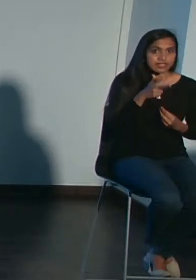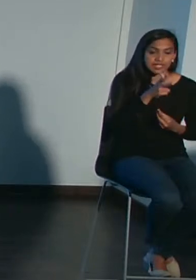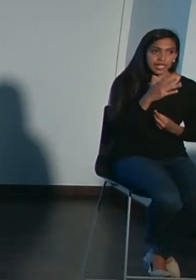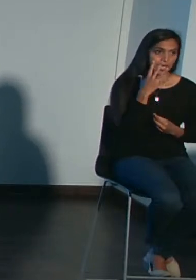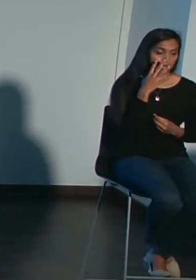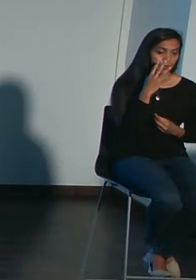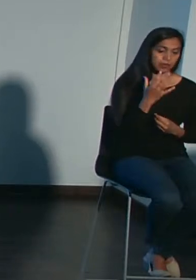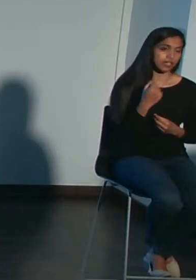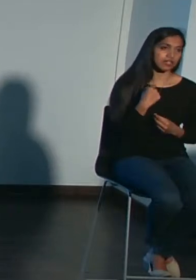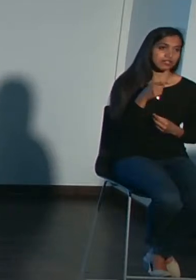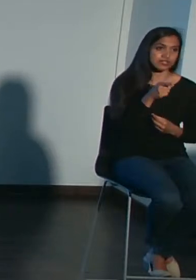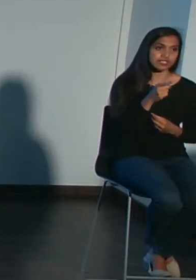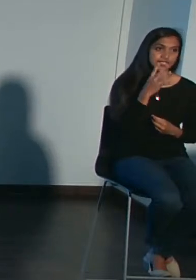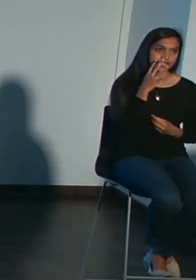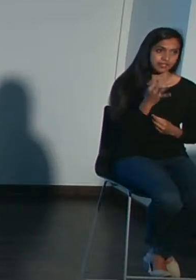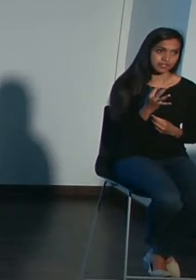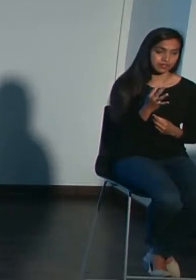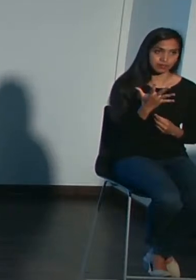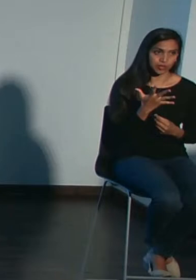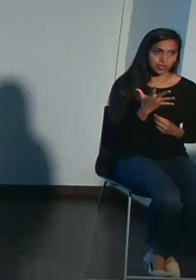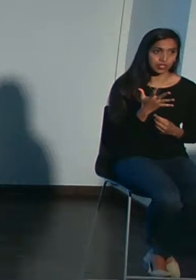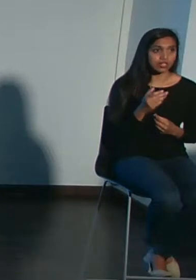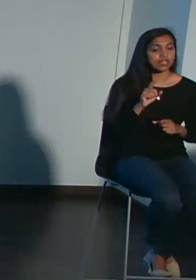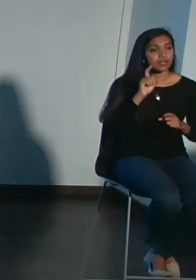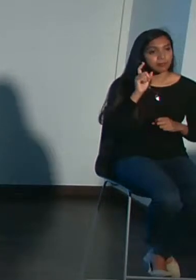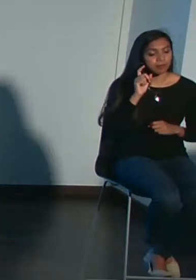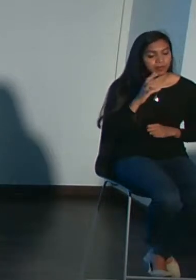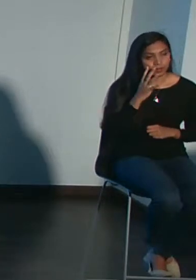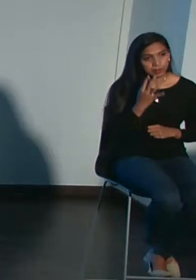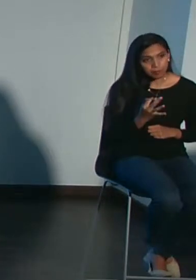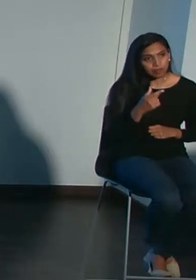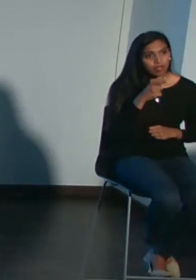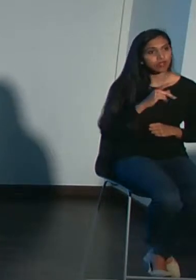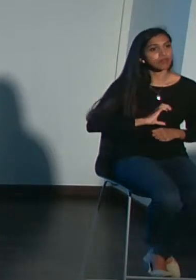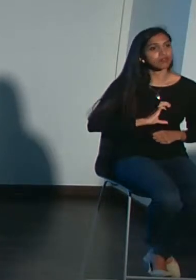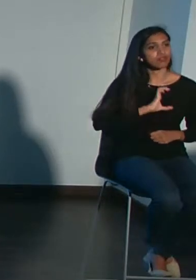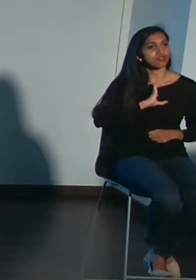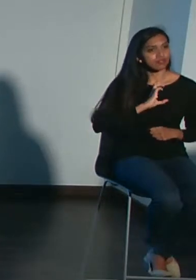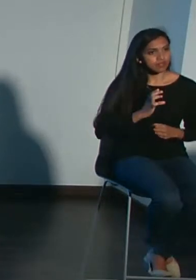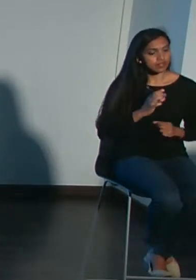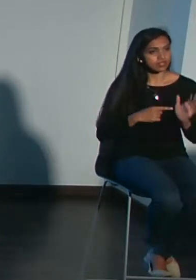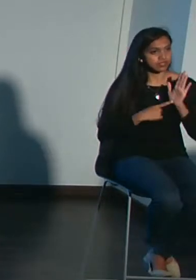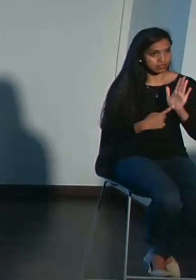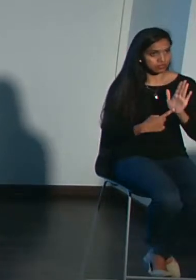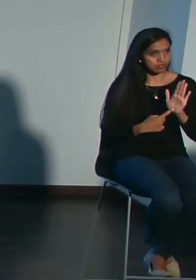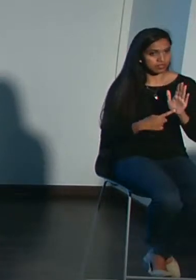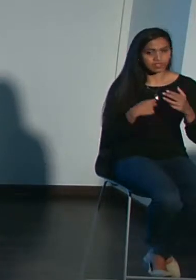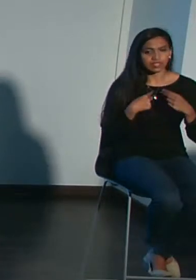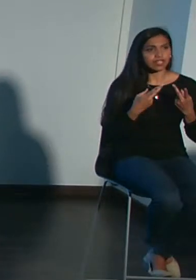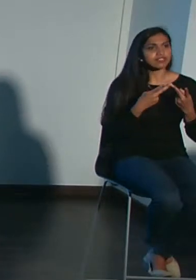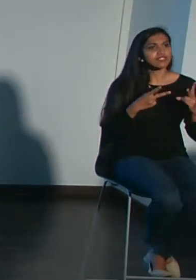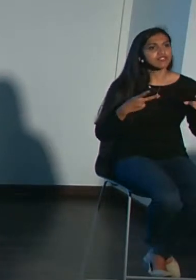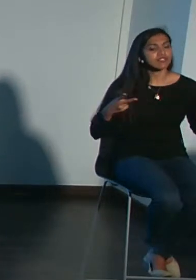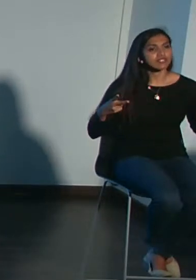an older, I feel like it's relevant to say, in a way, because there are different, what do you say,